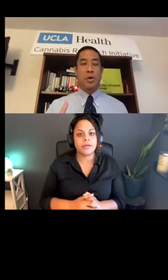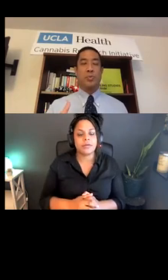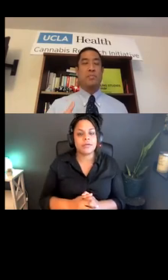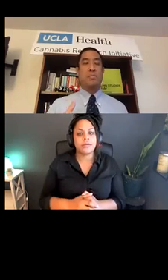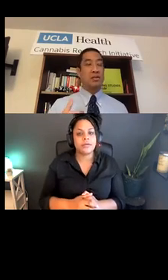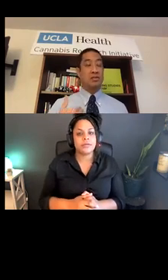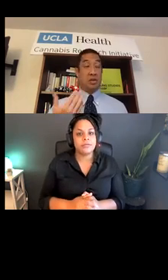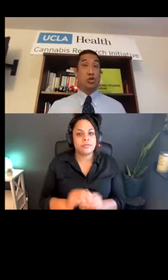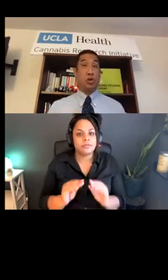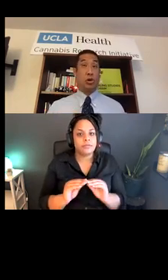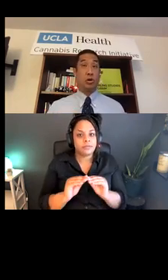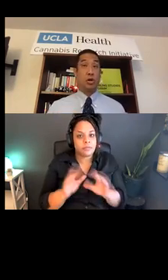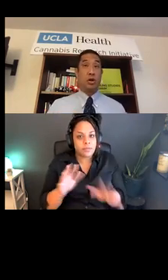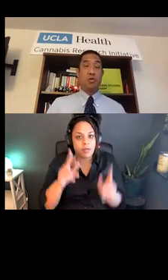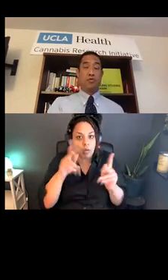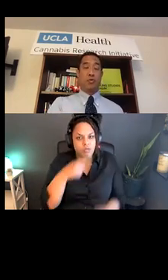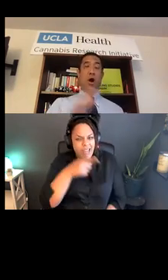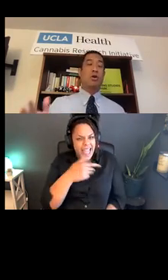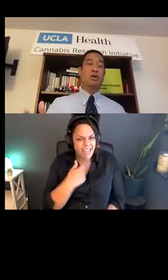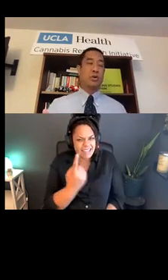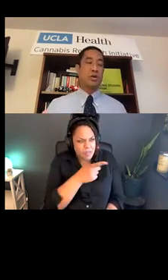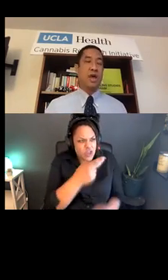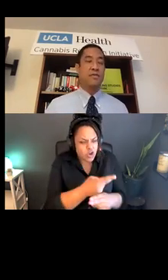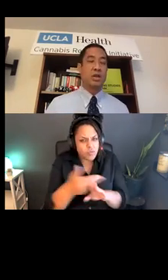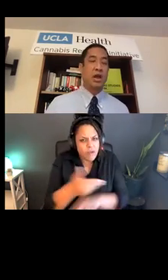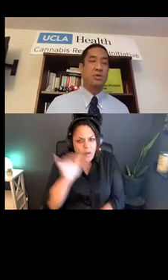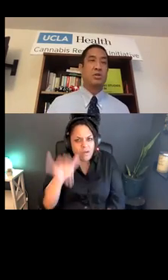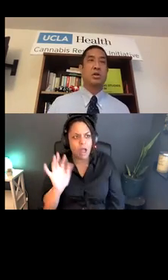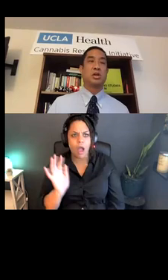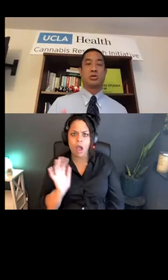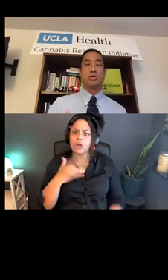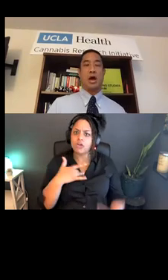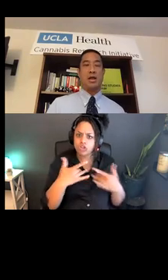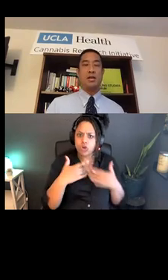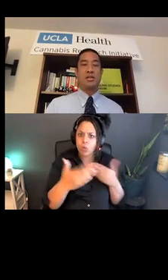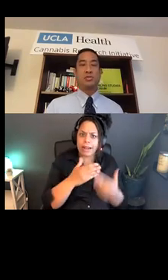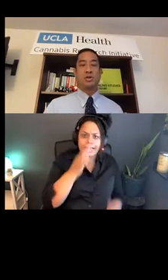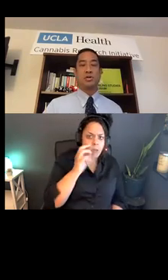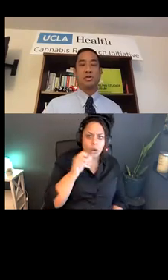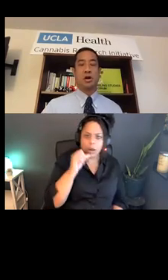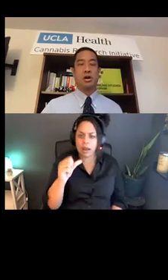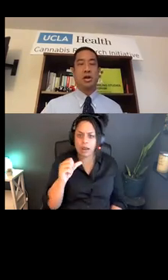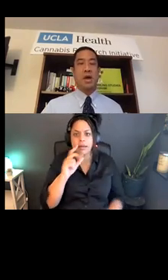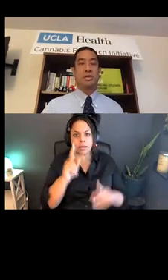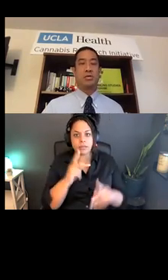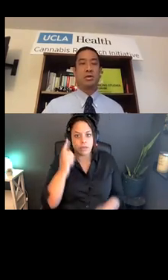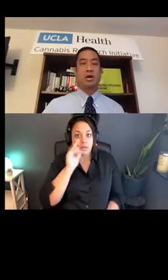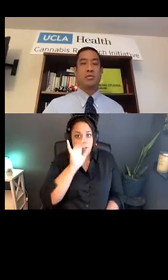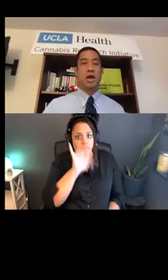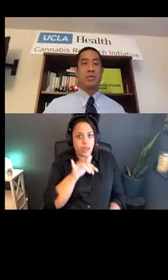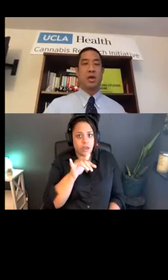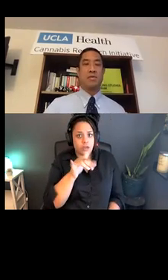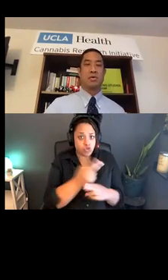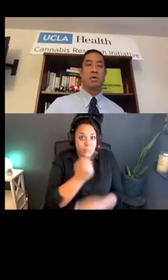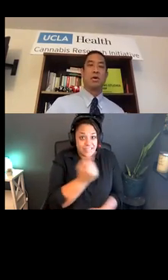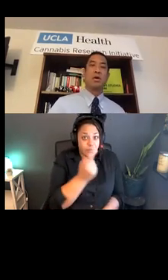obviously, we would be massively concerned, regardless of whether they have a cannabis addiction or not, that this would could clearly impact their